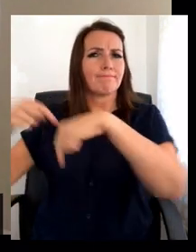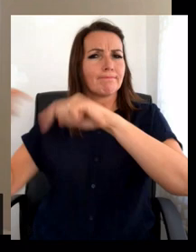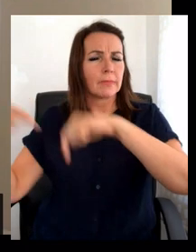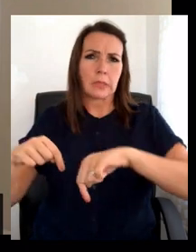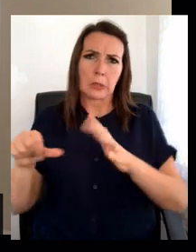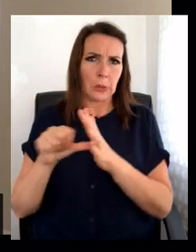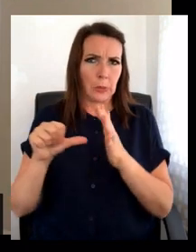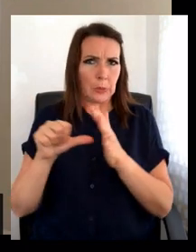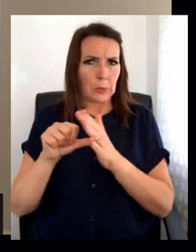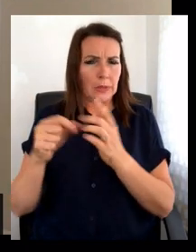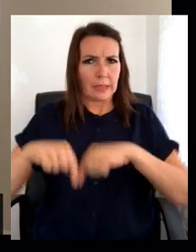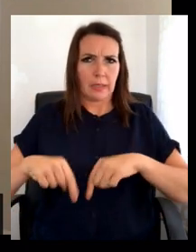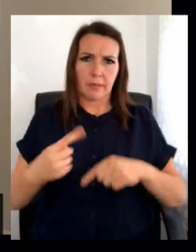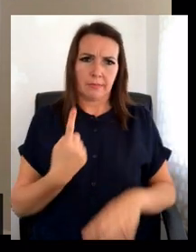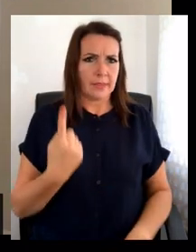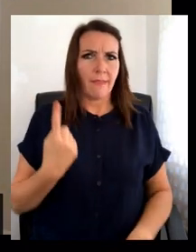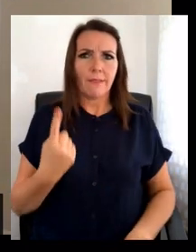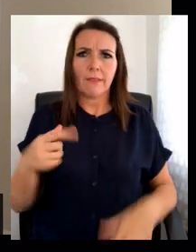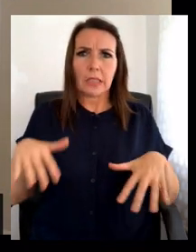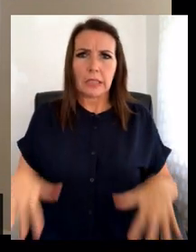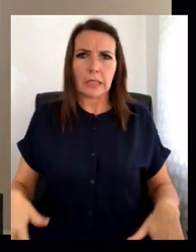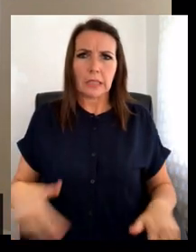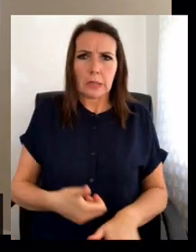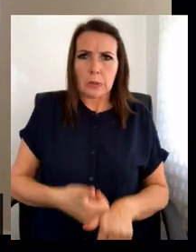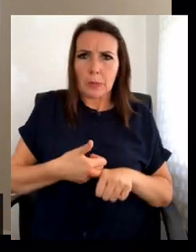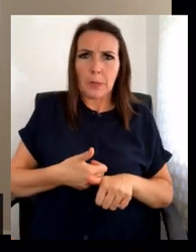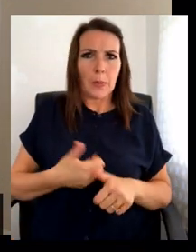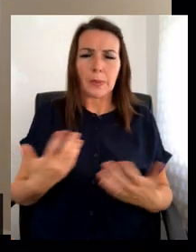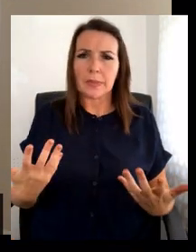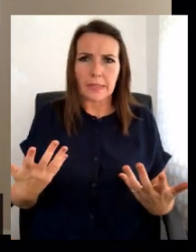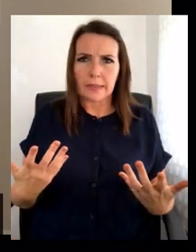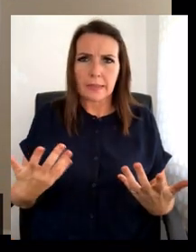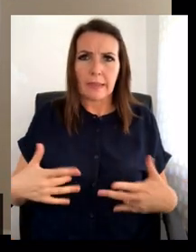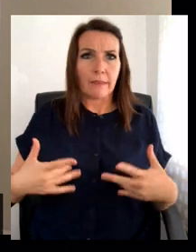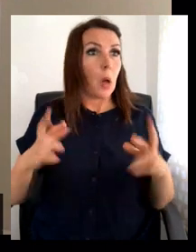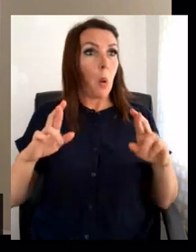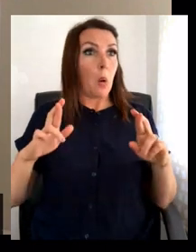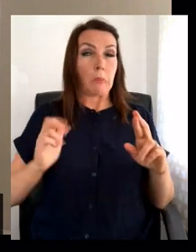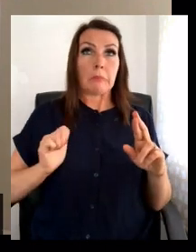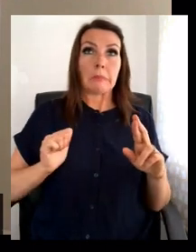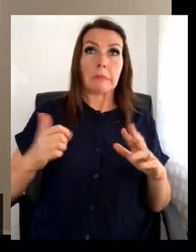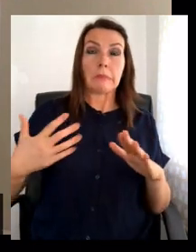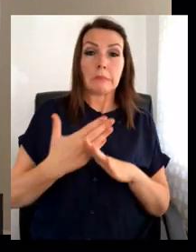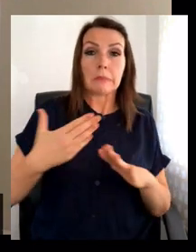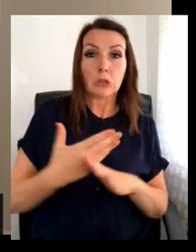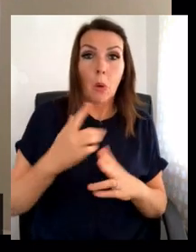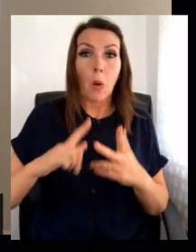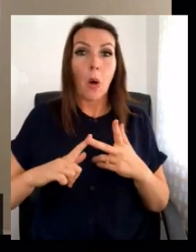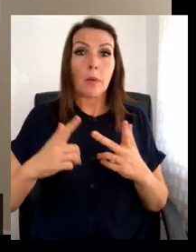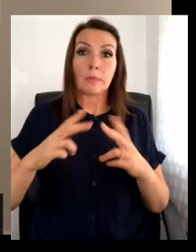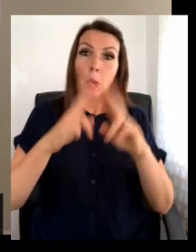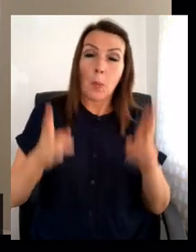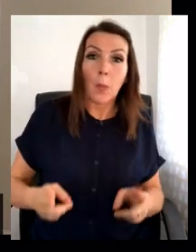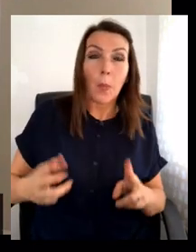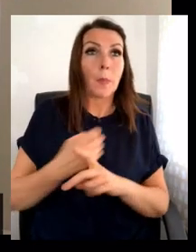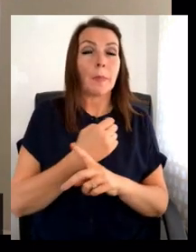here alone, without supports. They thought they were, you know, they'd been hoping all along to find employment, find a place to live. And then